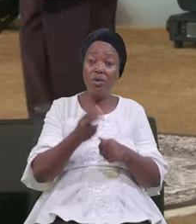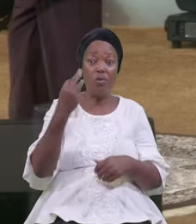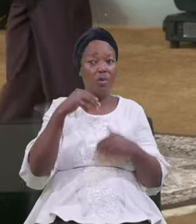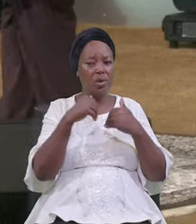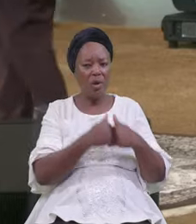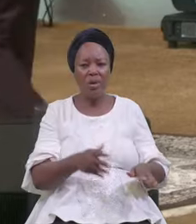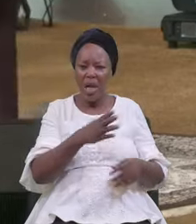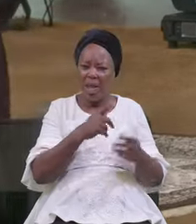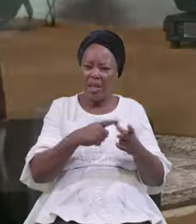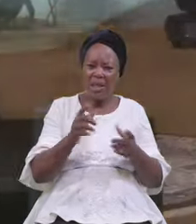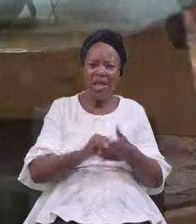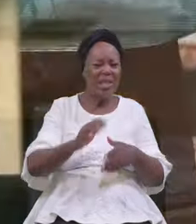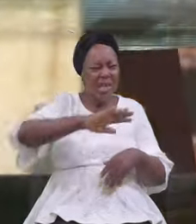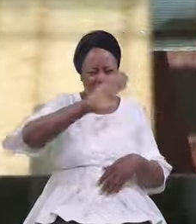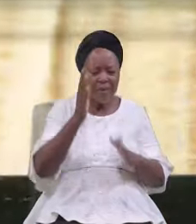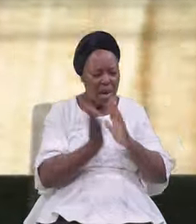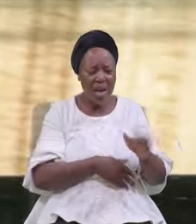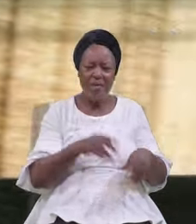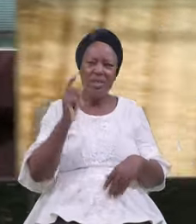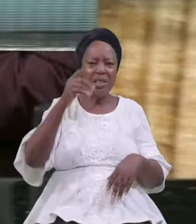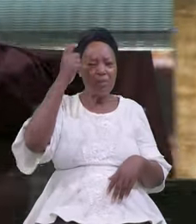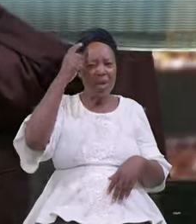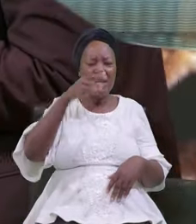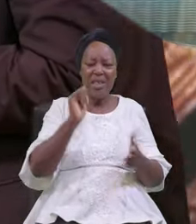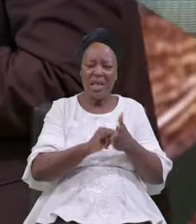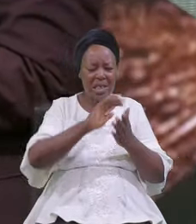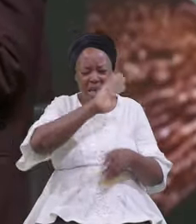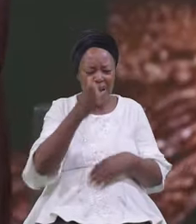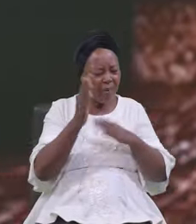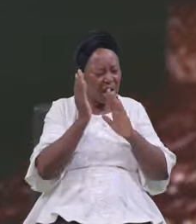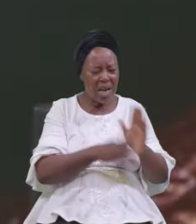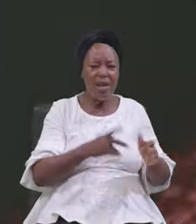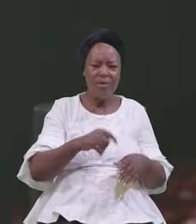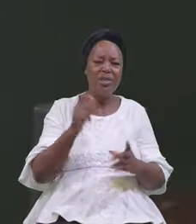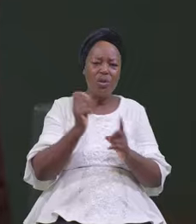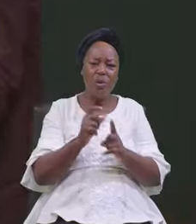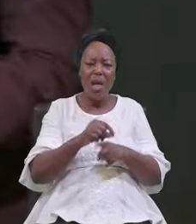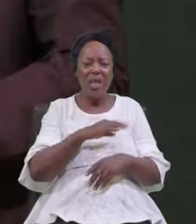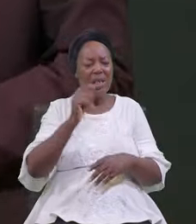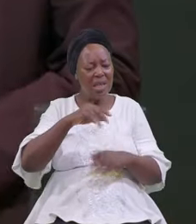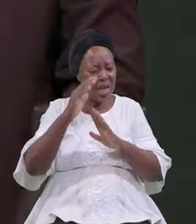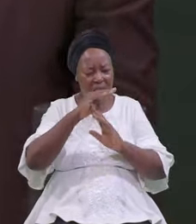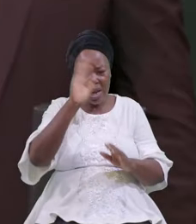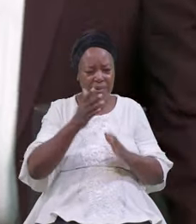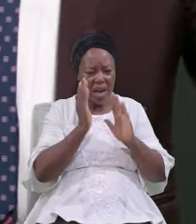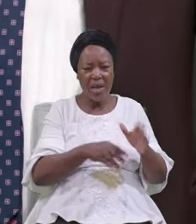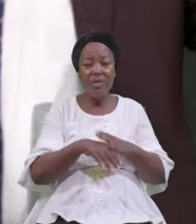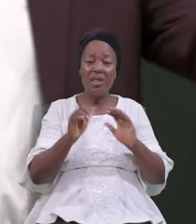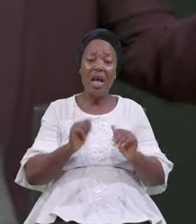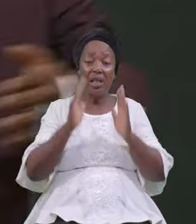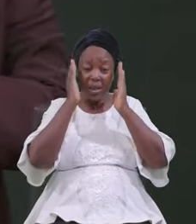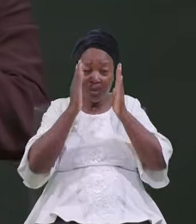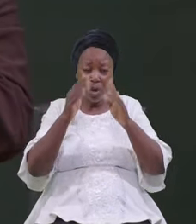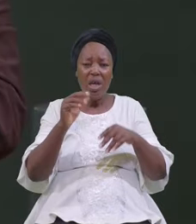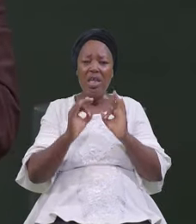lost, that never left his mind, that never left his view, that never left his attention. And if